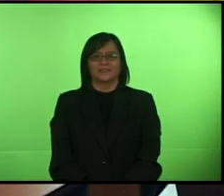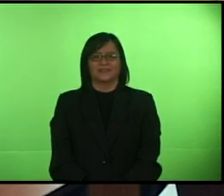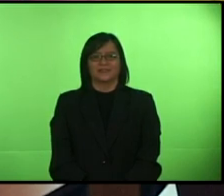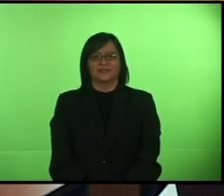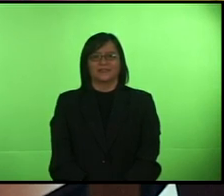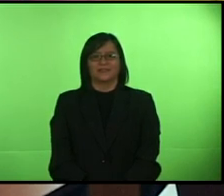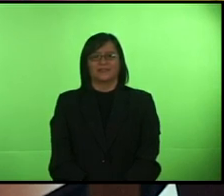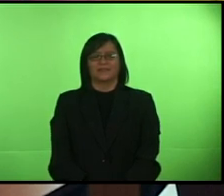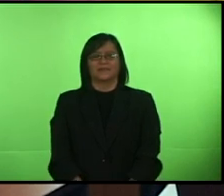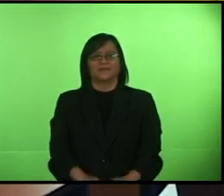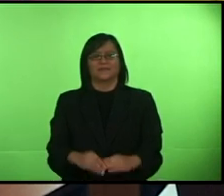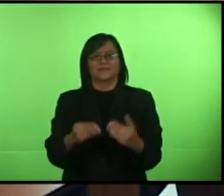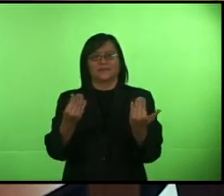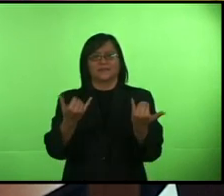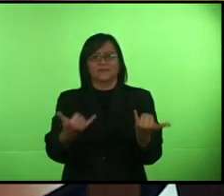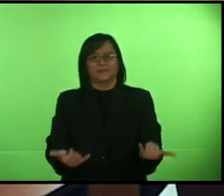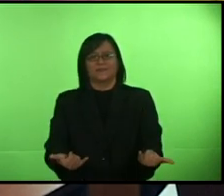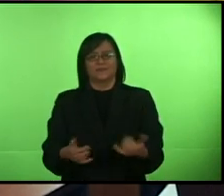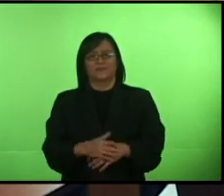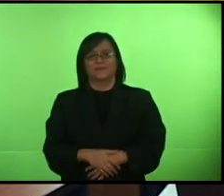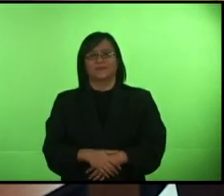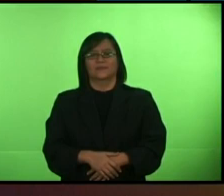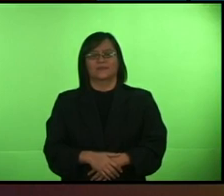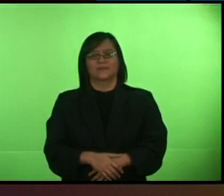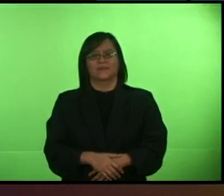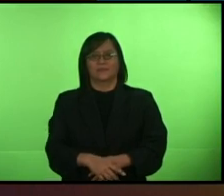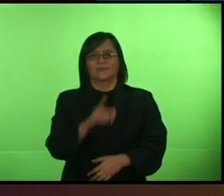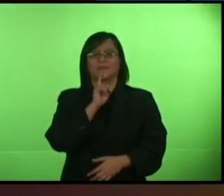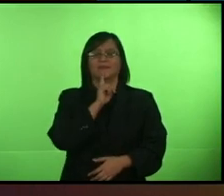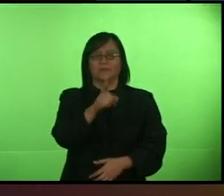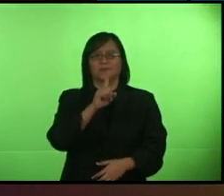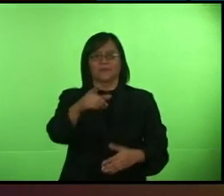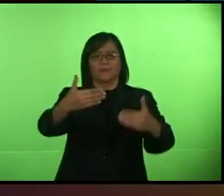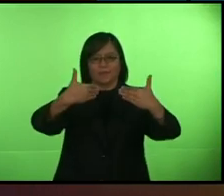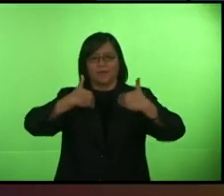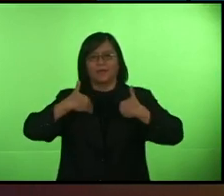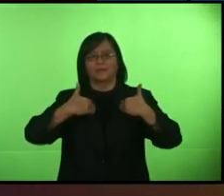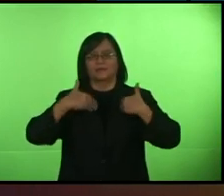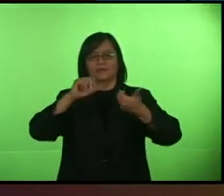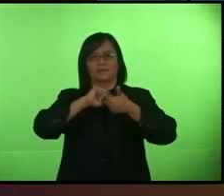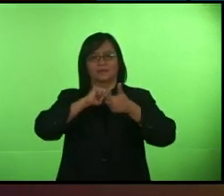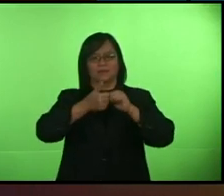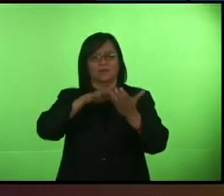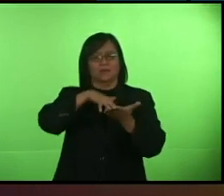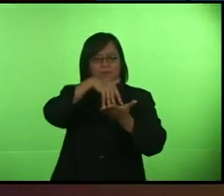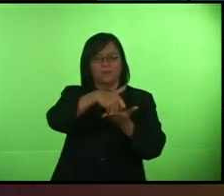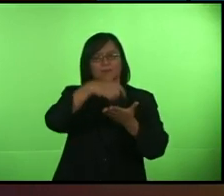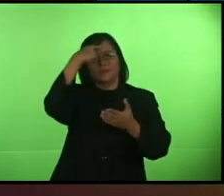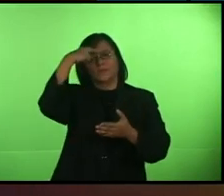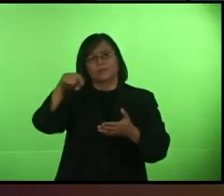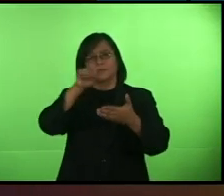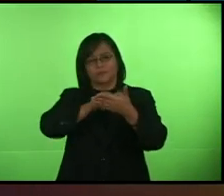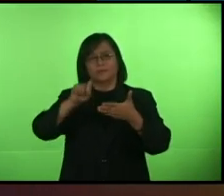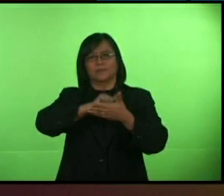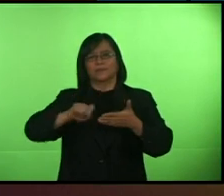Now, it is undeniable there are certain pitfalls in writing, in the